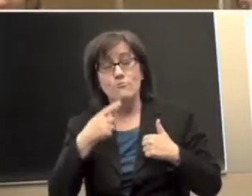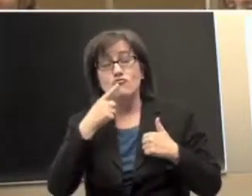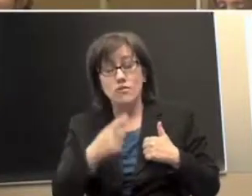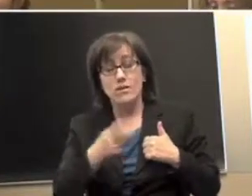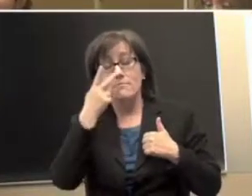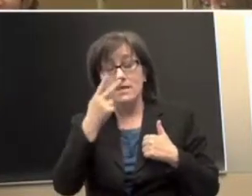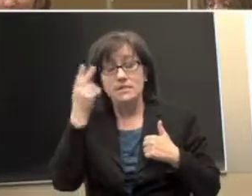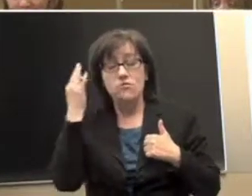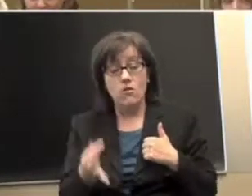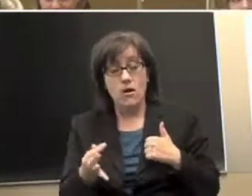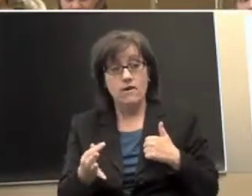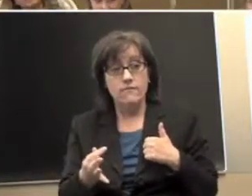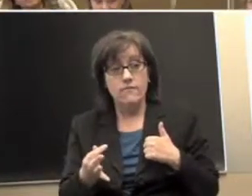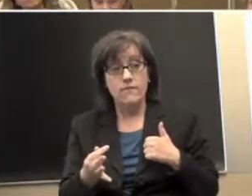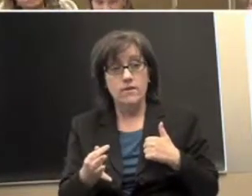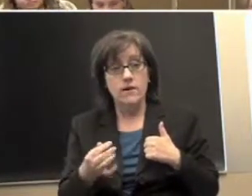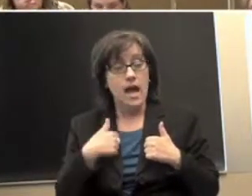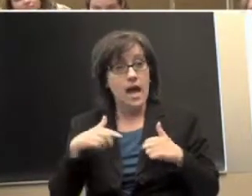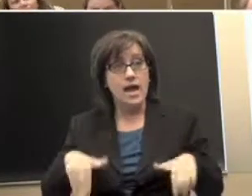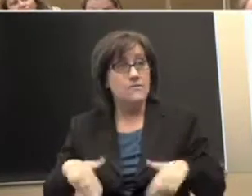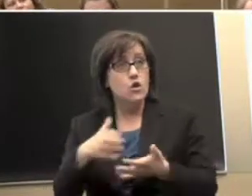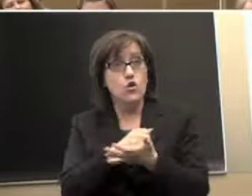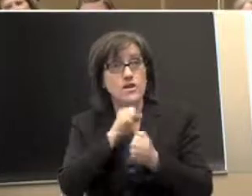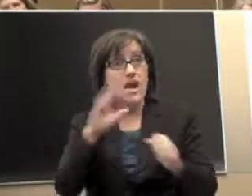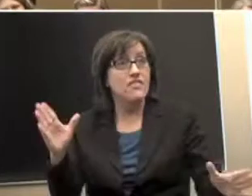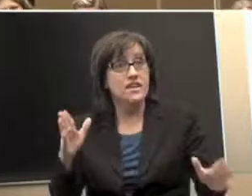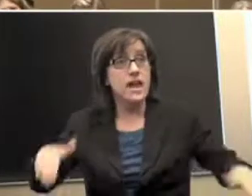off, but I haven't earned anything yet.